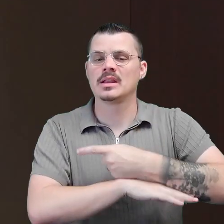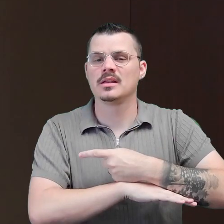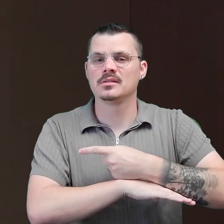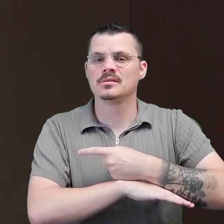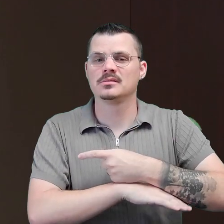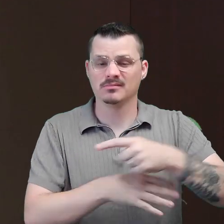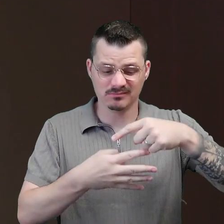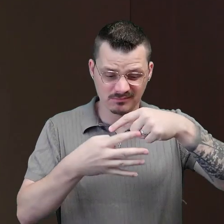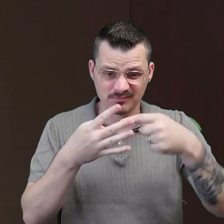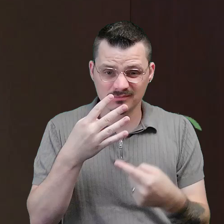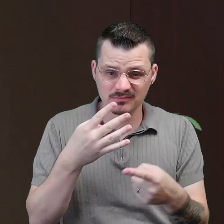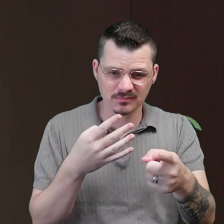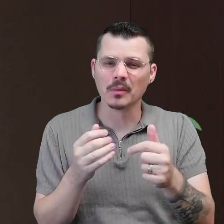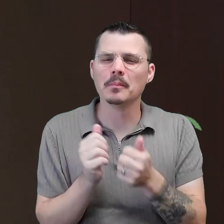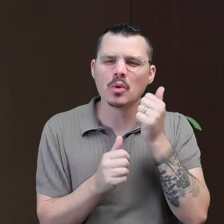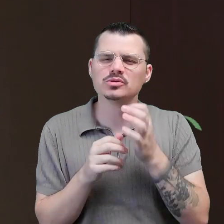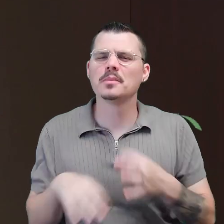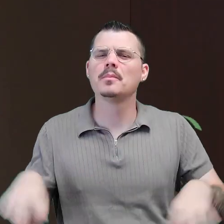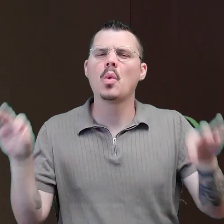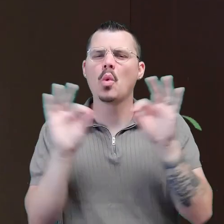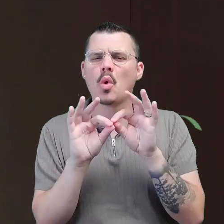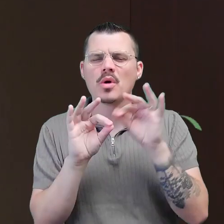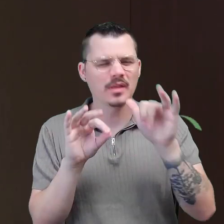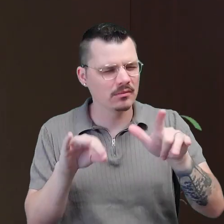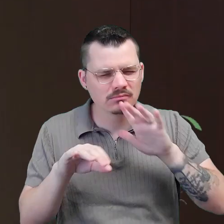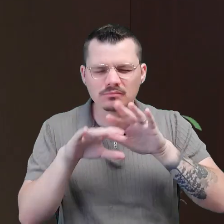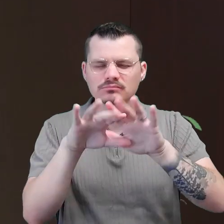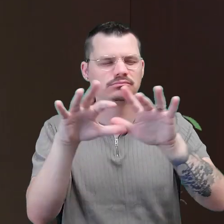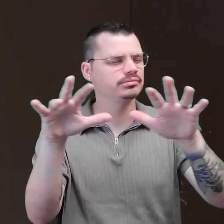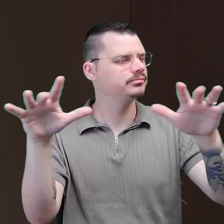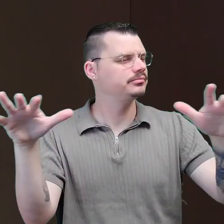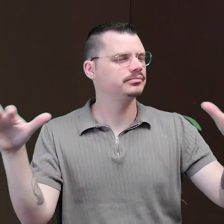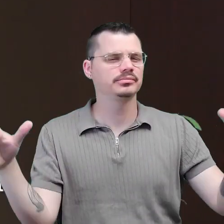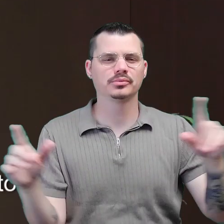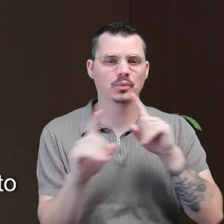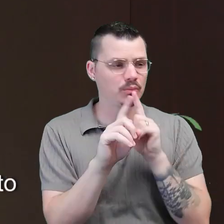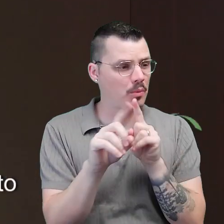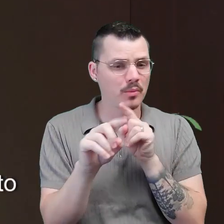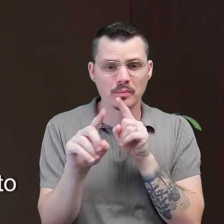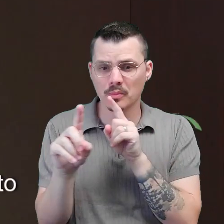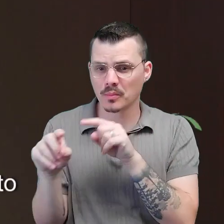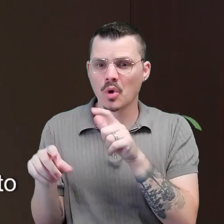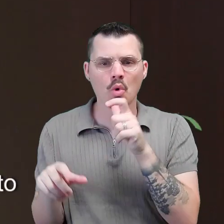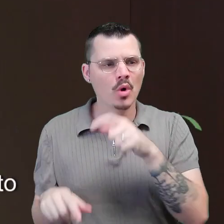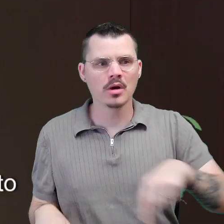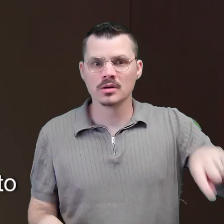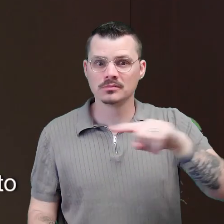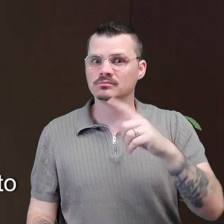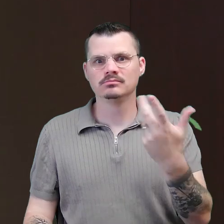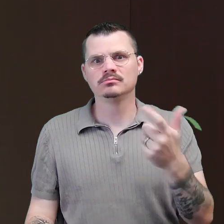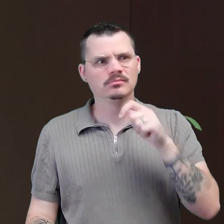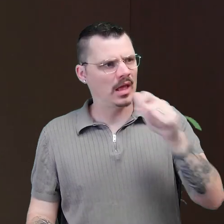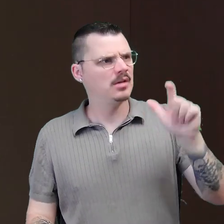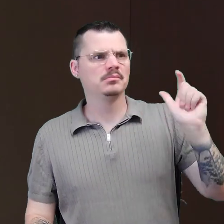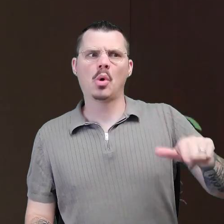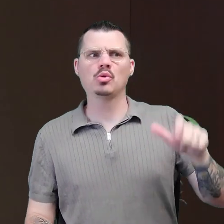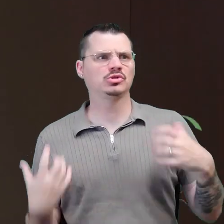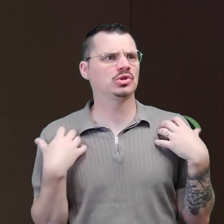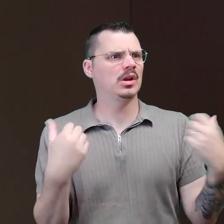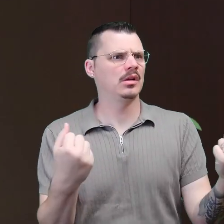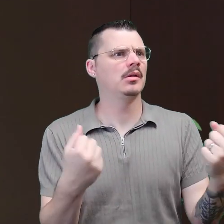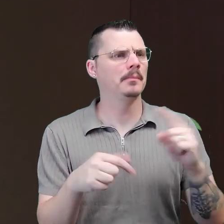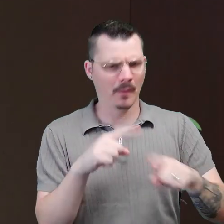These were the most important factors universally reported by all the people that were not supposed to get well that